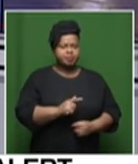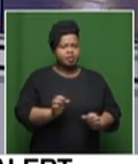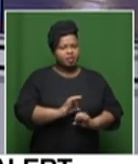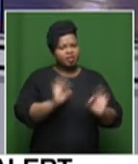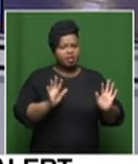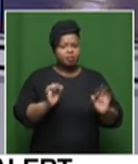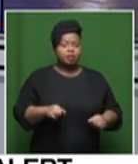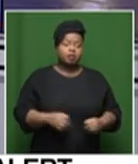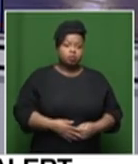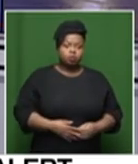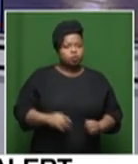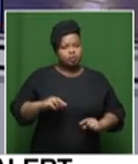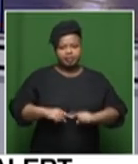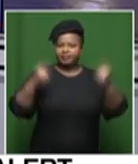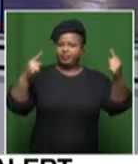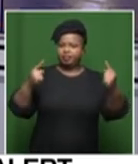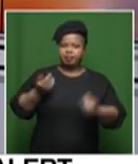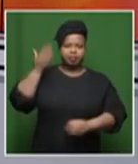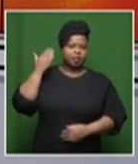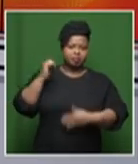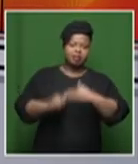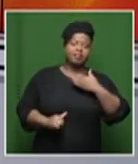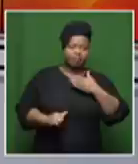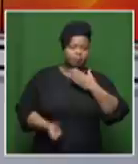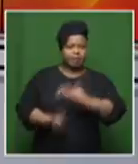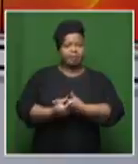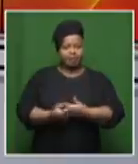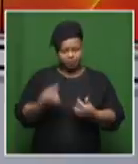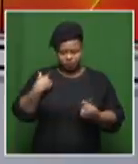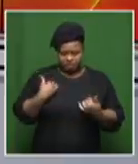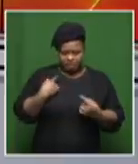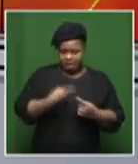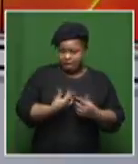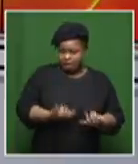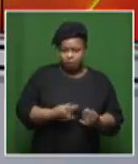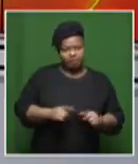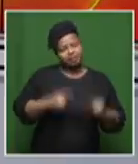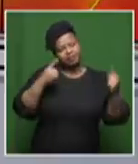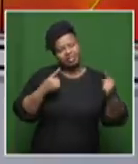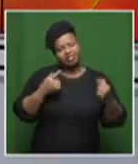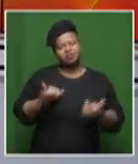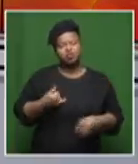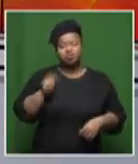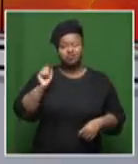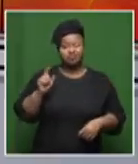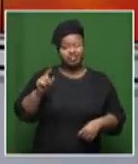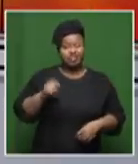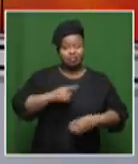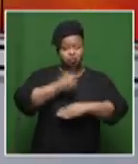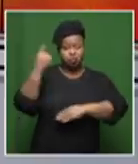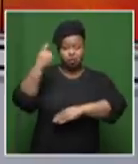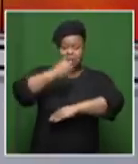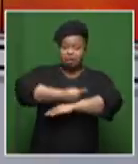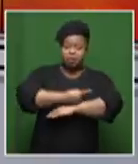stark comparison between what happened in the previous month when we saw what was happening at that particular toll plaza and